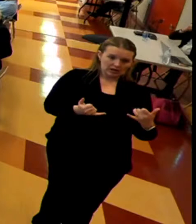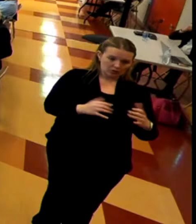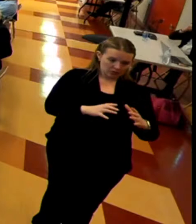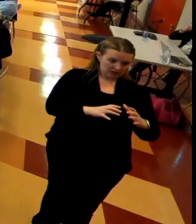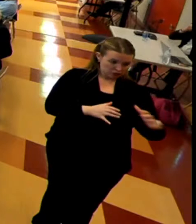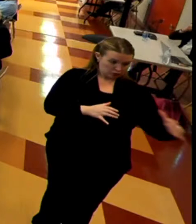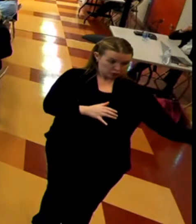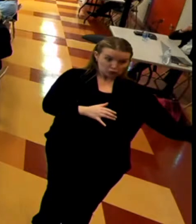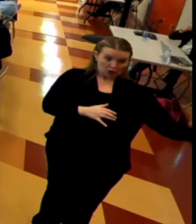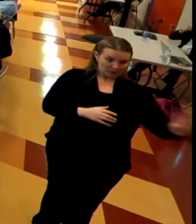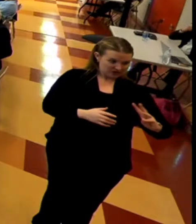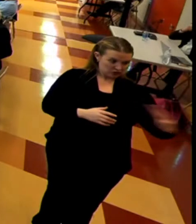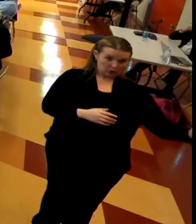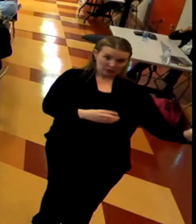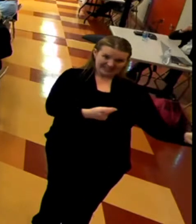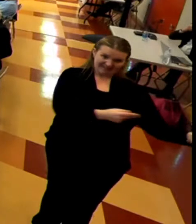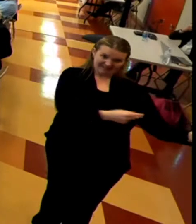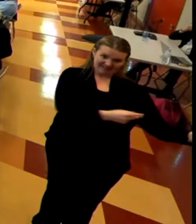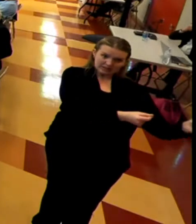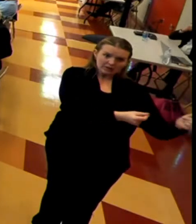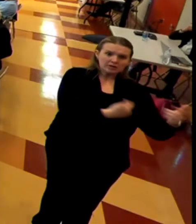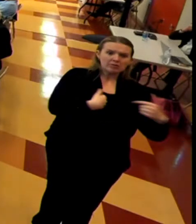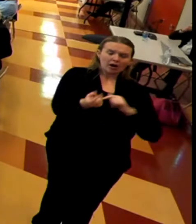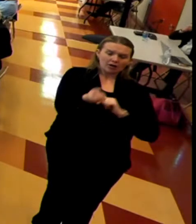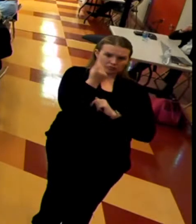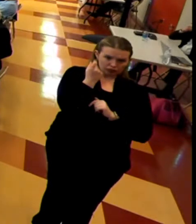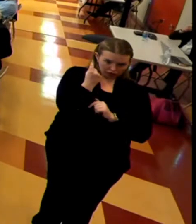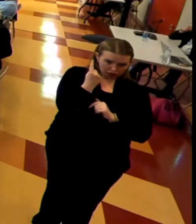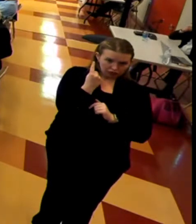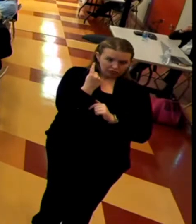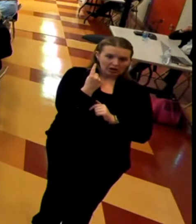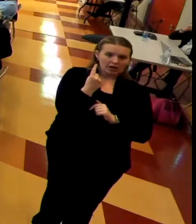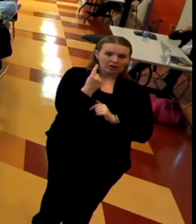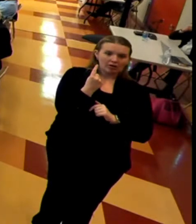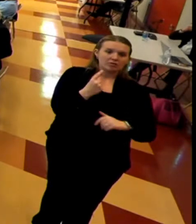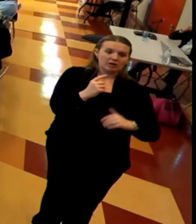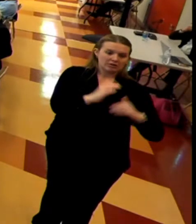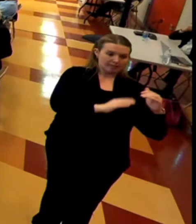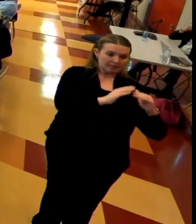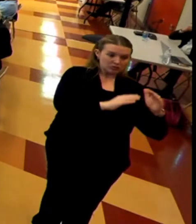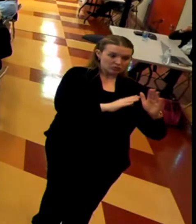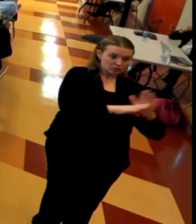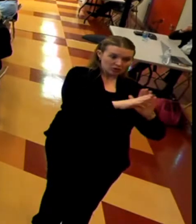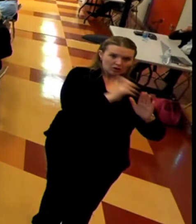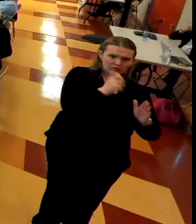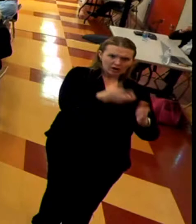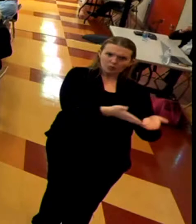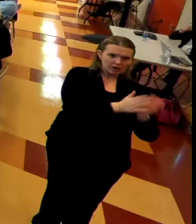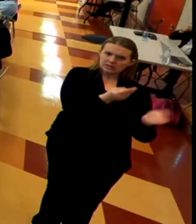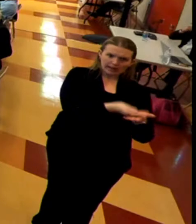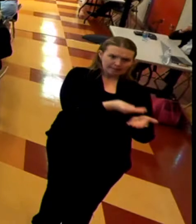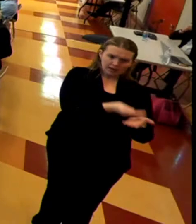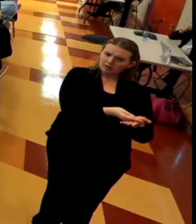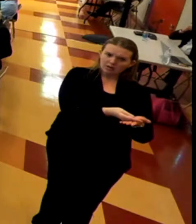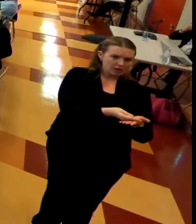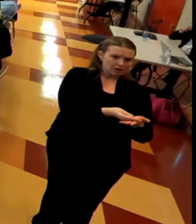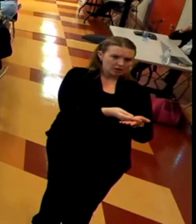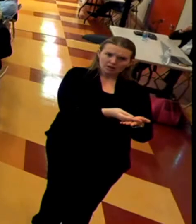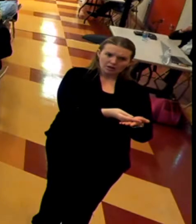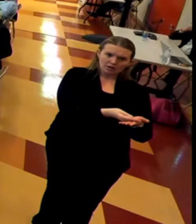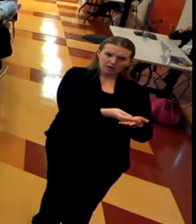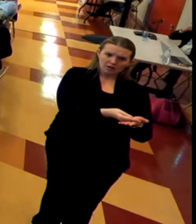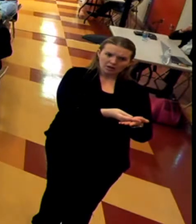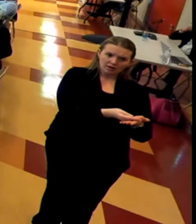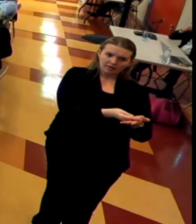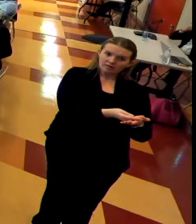rapid speed. Did I understand that the developers are not asking for money for their structures